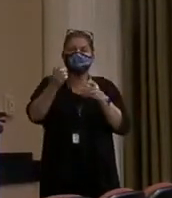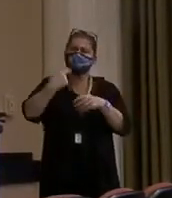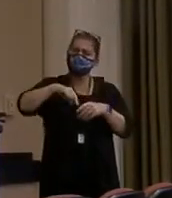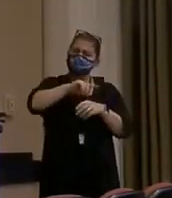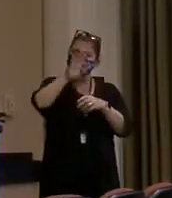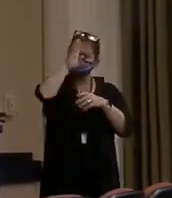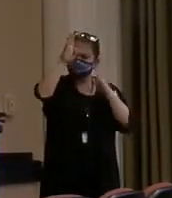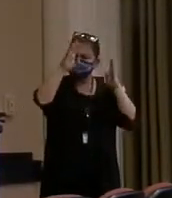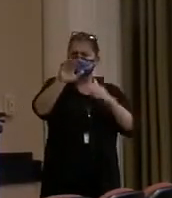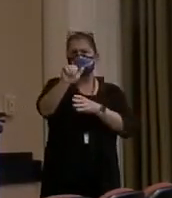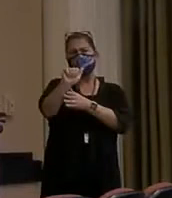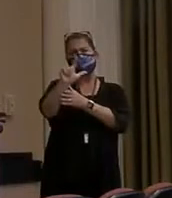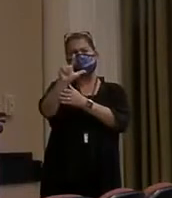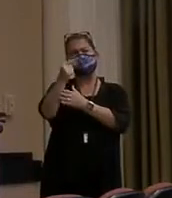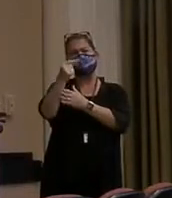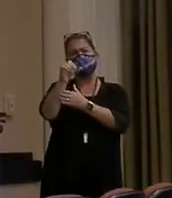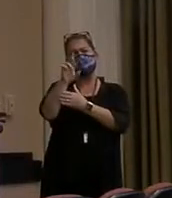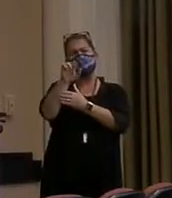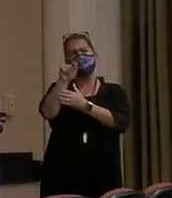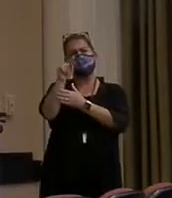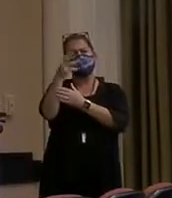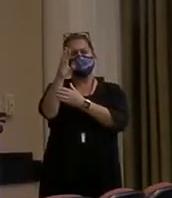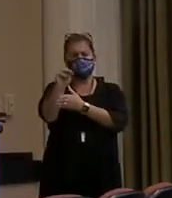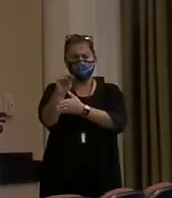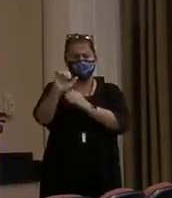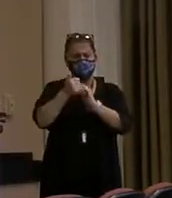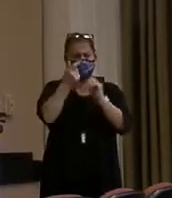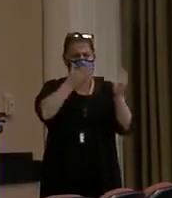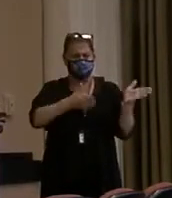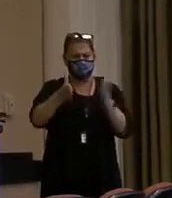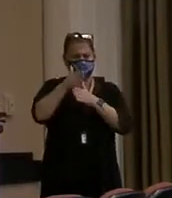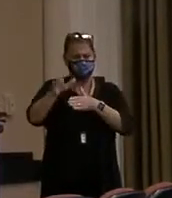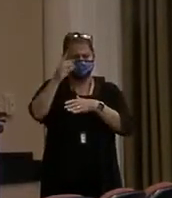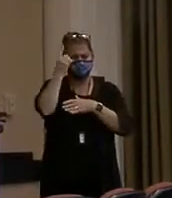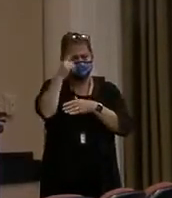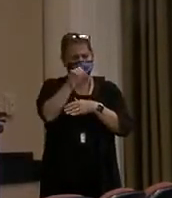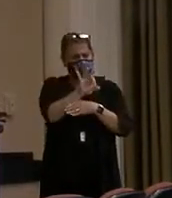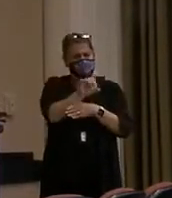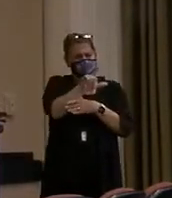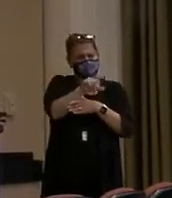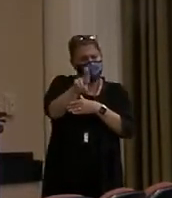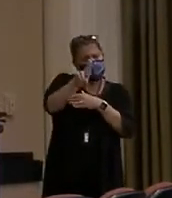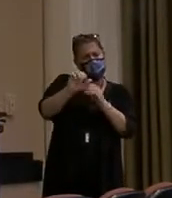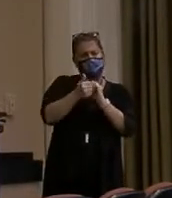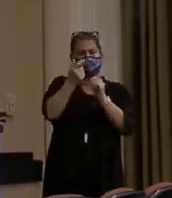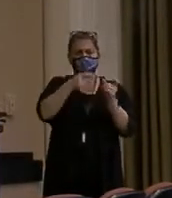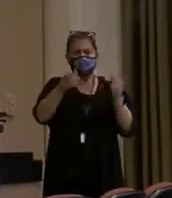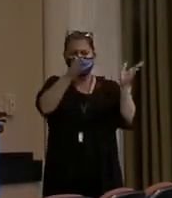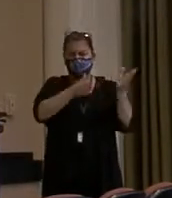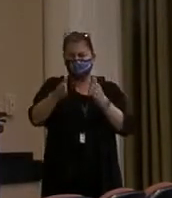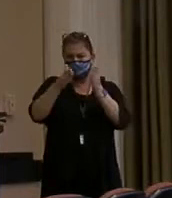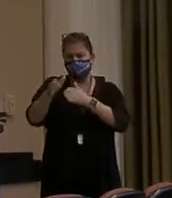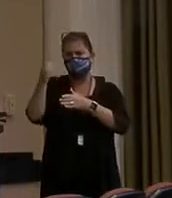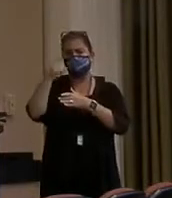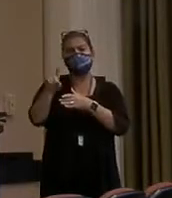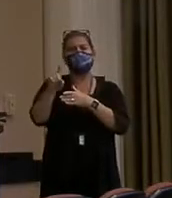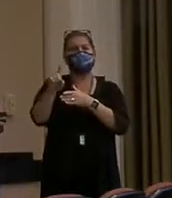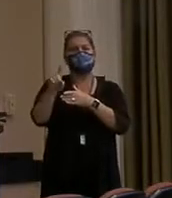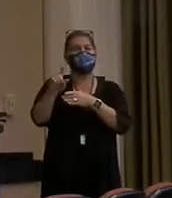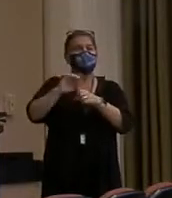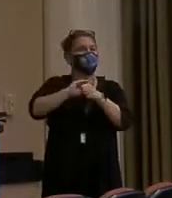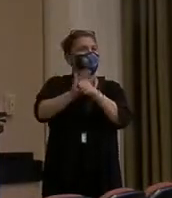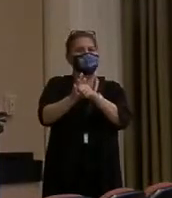the algorithms of the flu for how do we prepare for pandemics and epidemics, except COVID did not